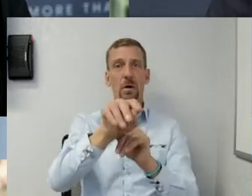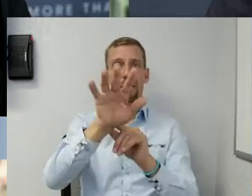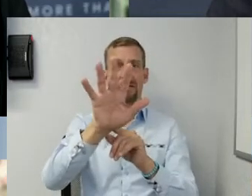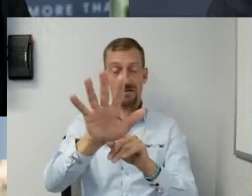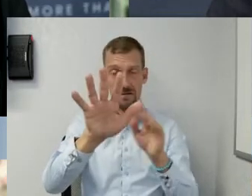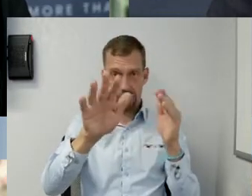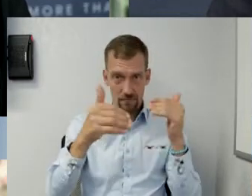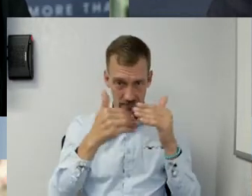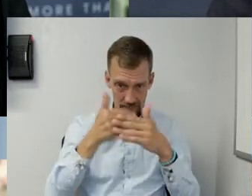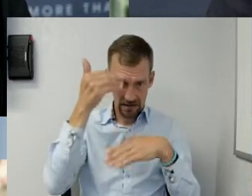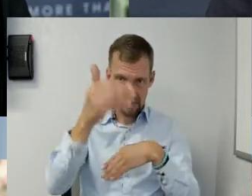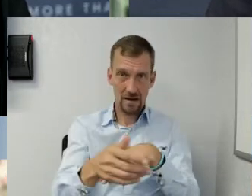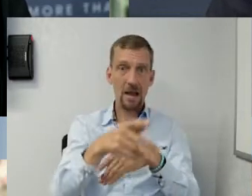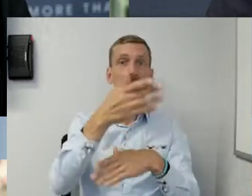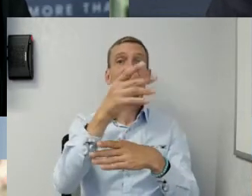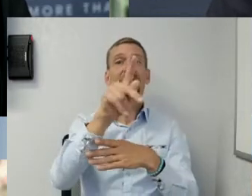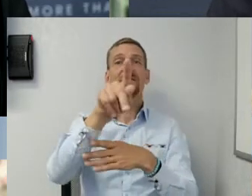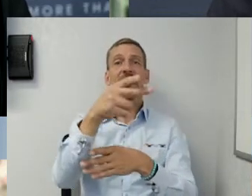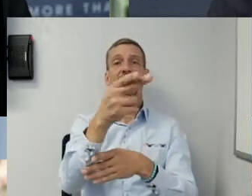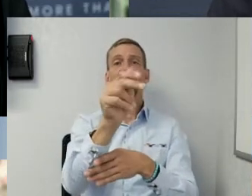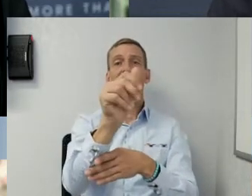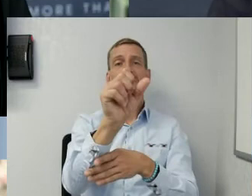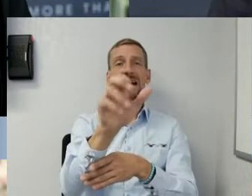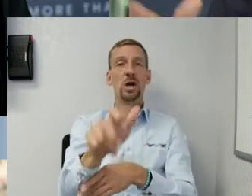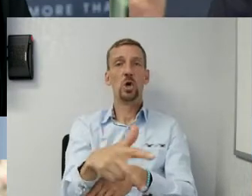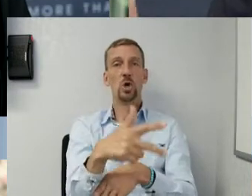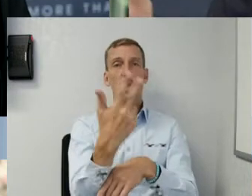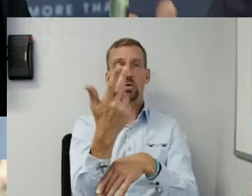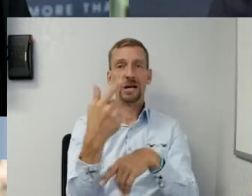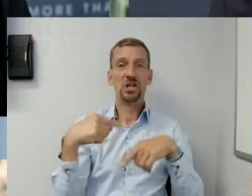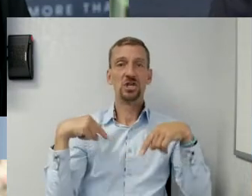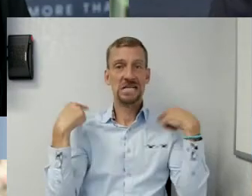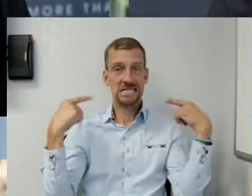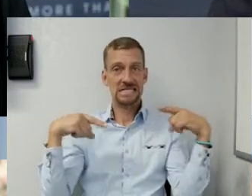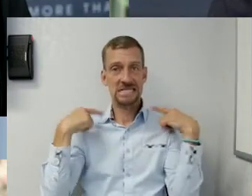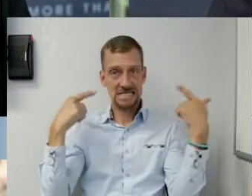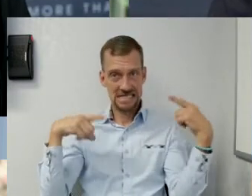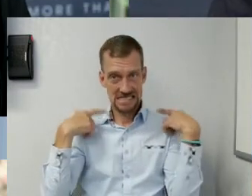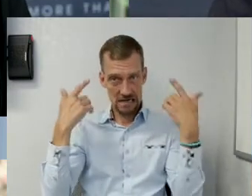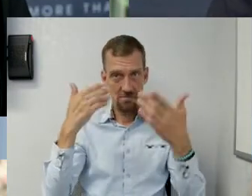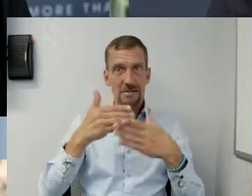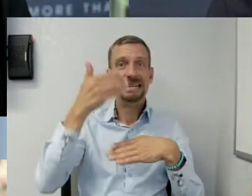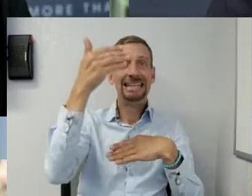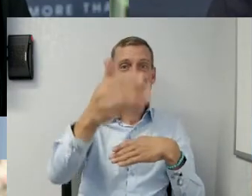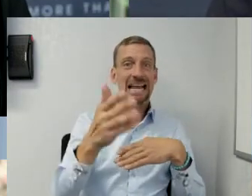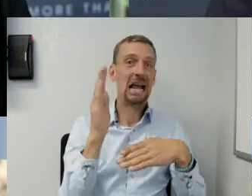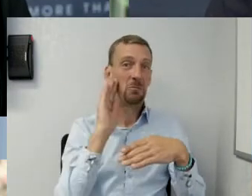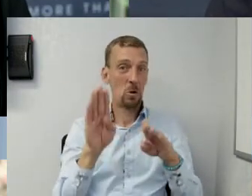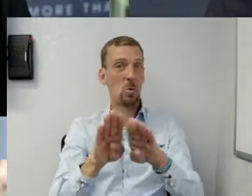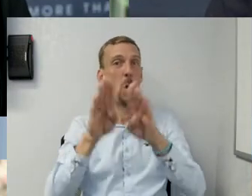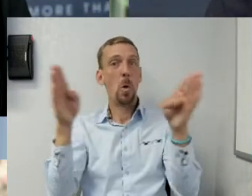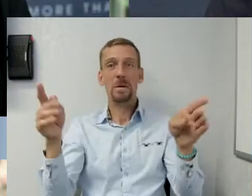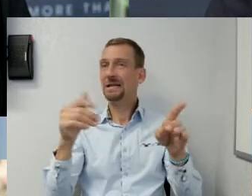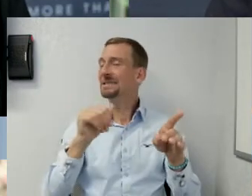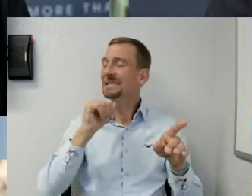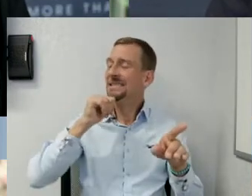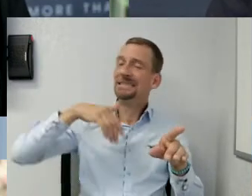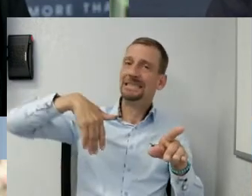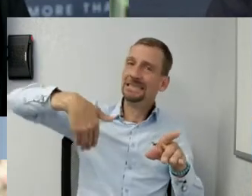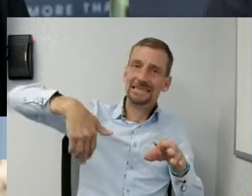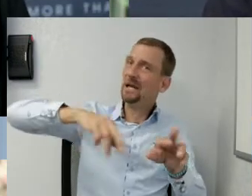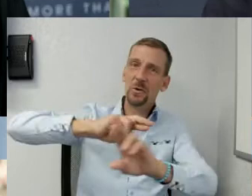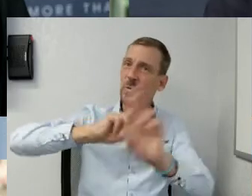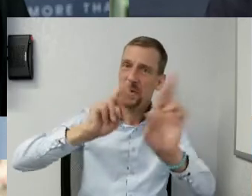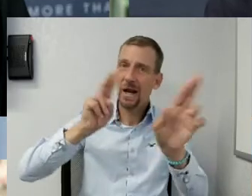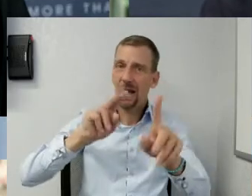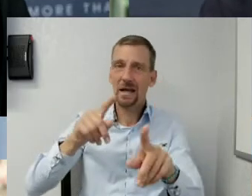phase is phase 3, and that's where gymnasiums like the Lifestyle Center can open up, but we're not there yet. So how long do you